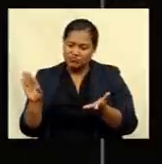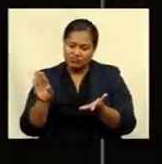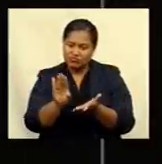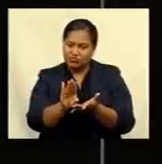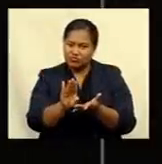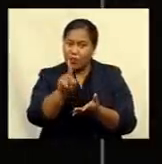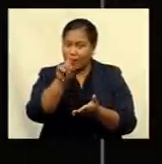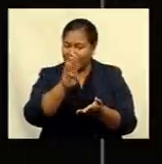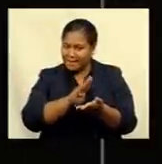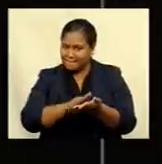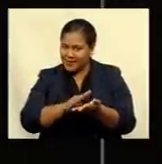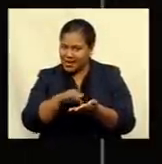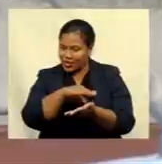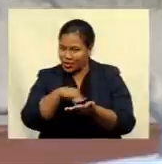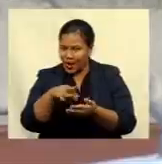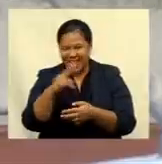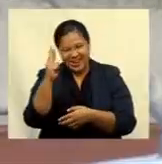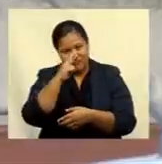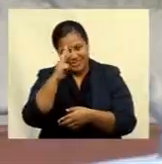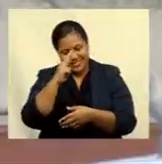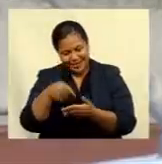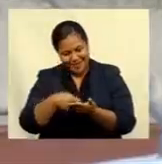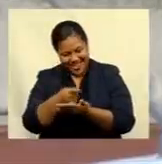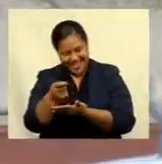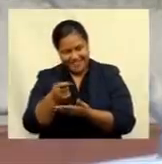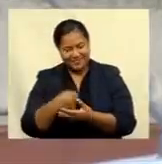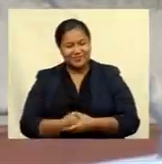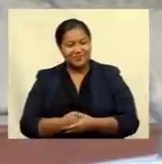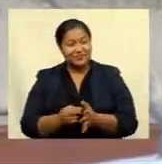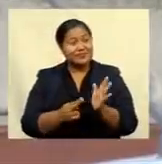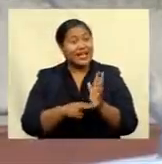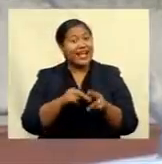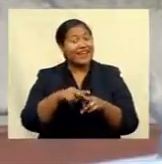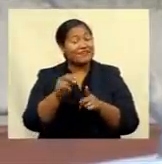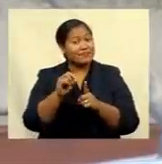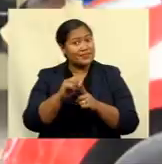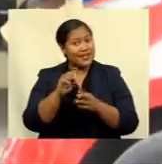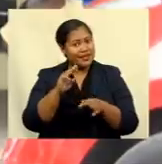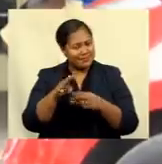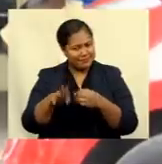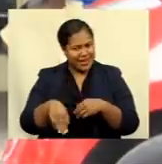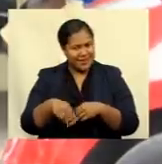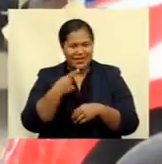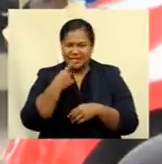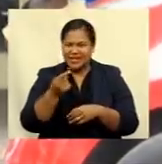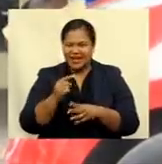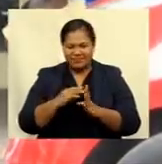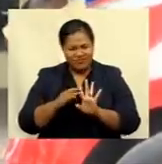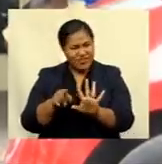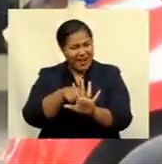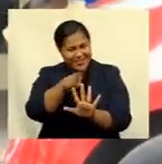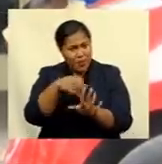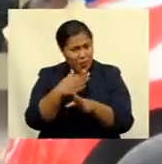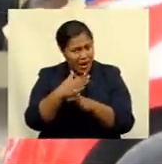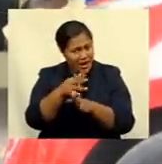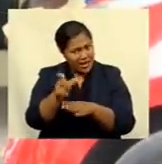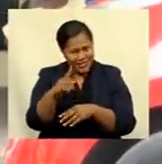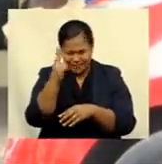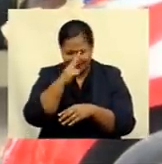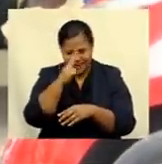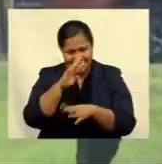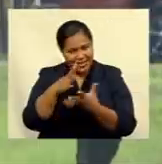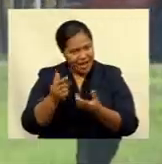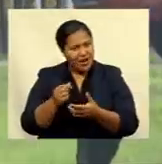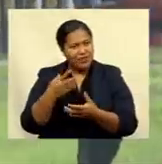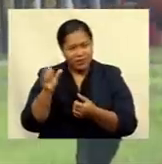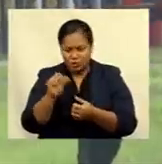million as risk pay. The NFP member says frontliners are putting their lives at risk and deserve recognition.